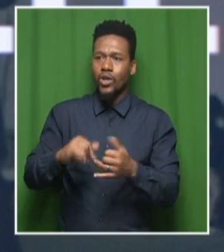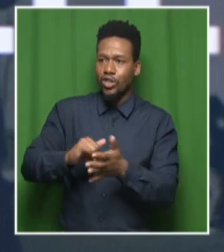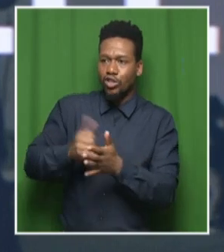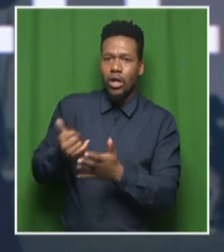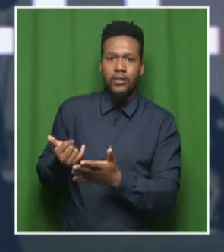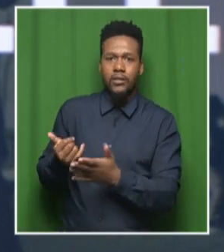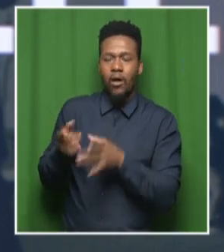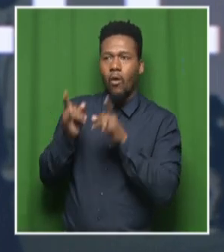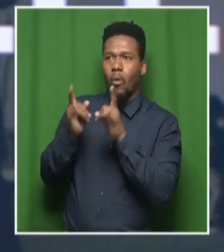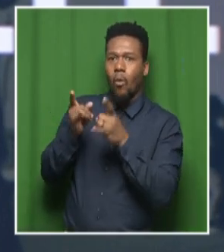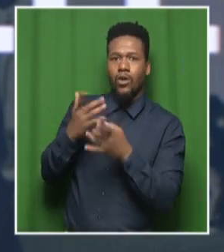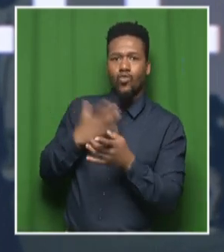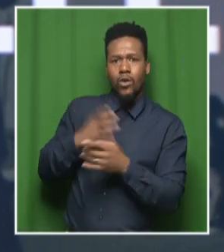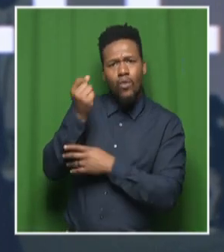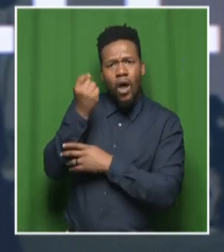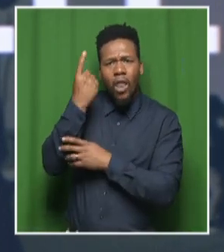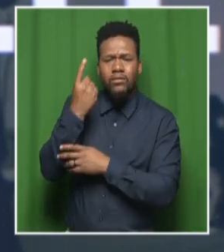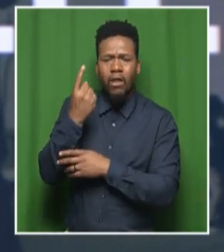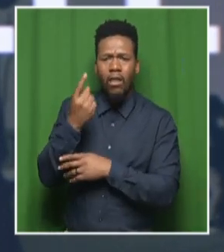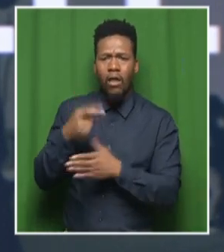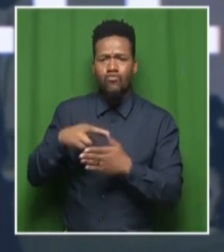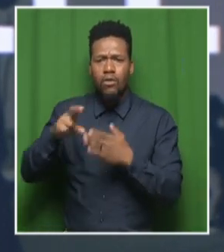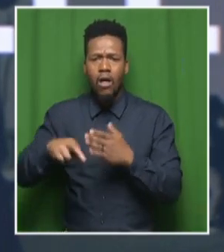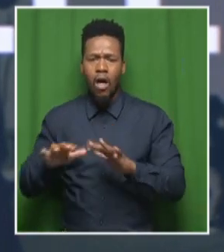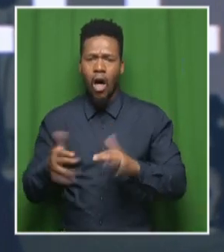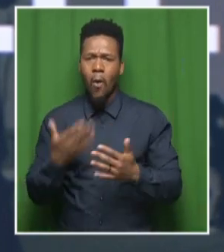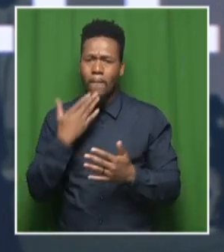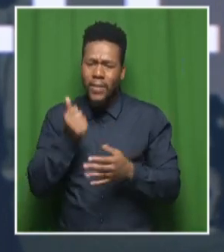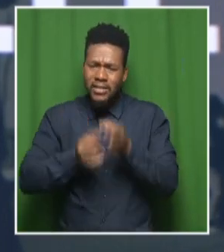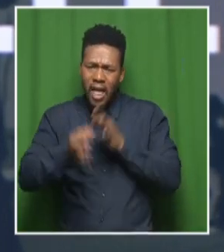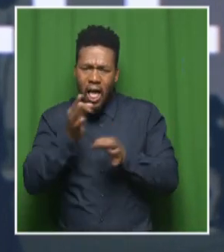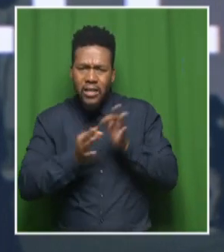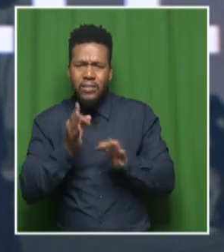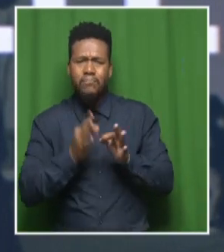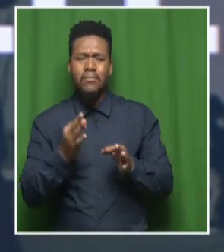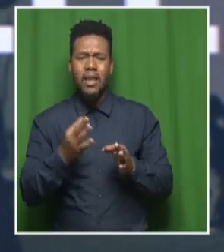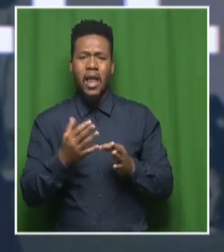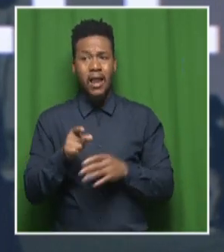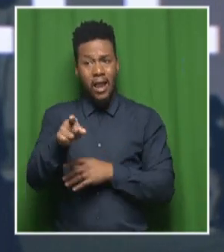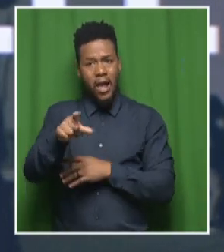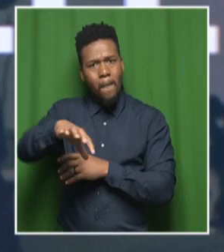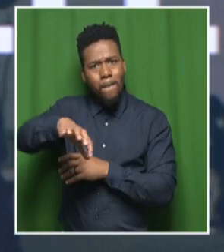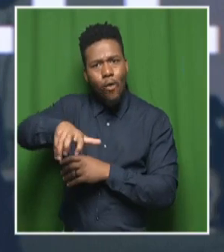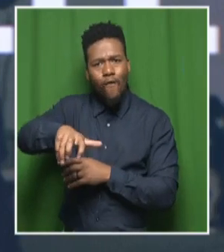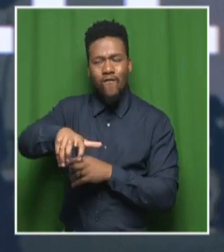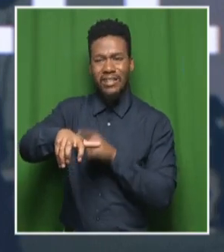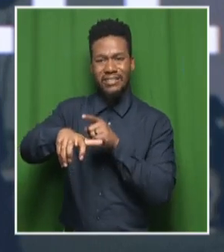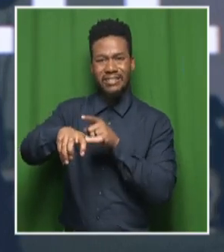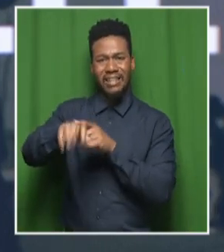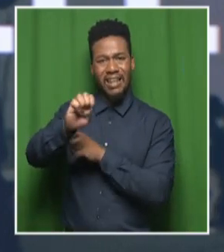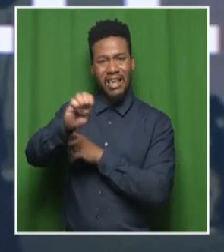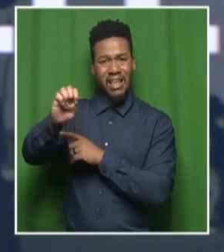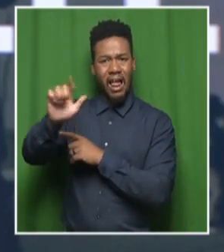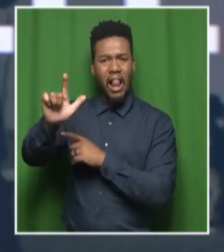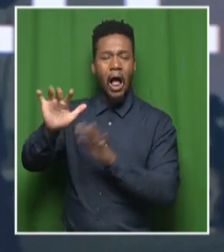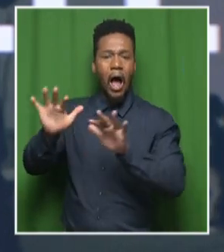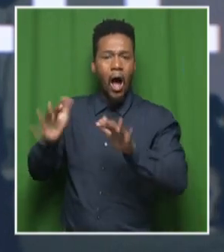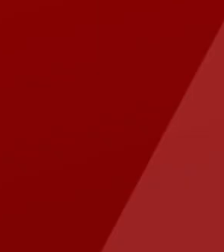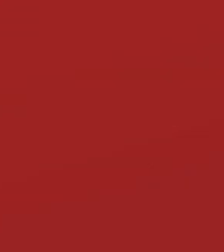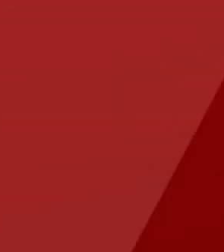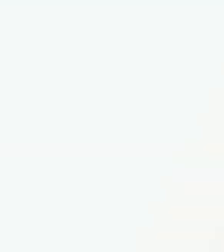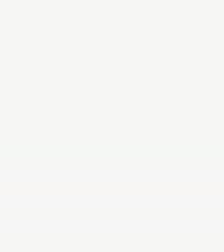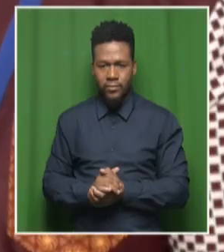sense of what's transpired, walk us through what has been reflected at the Provincial Operating Centre in East London on your end at this